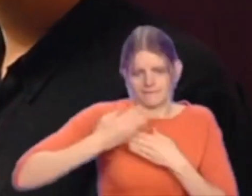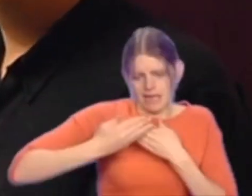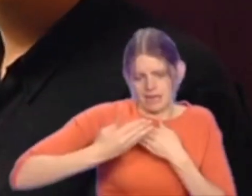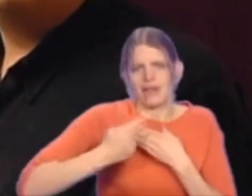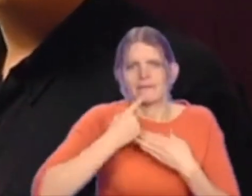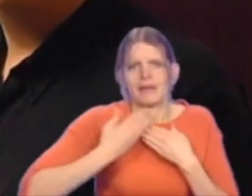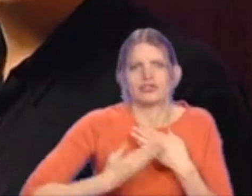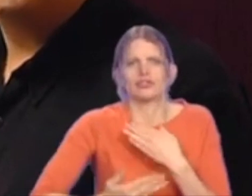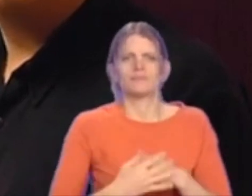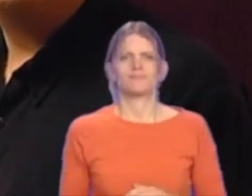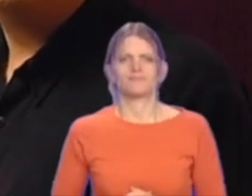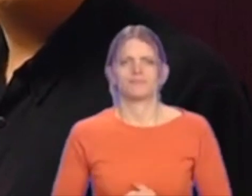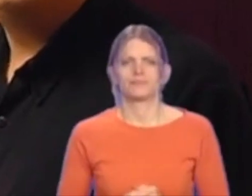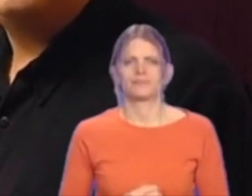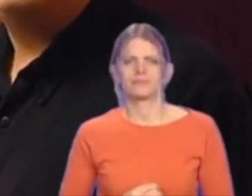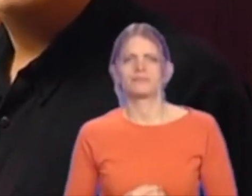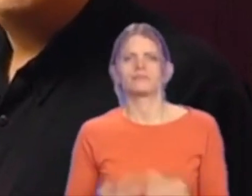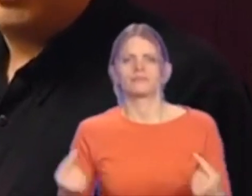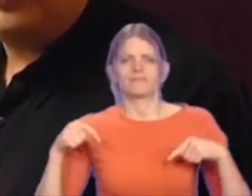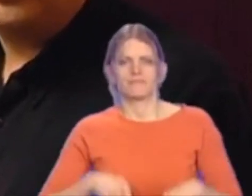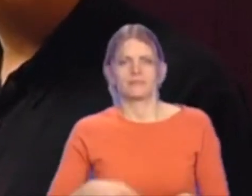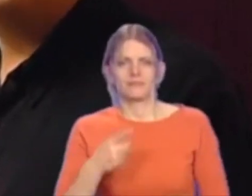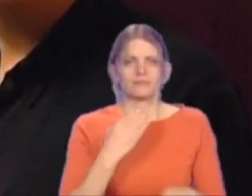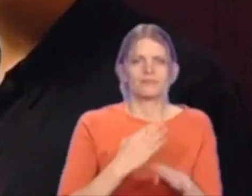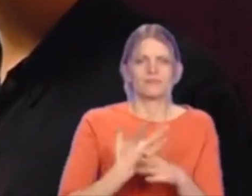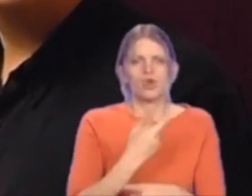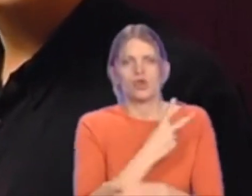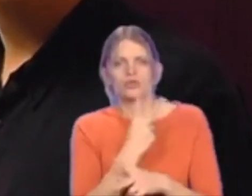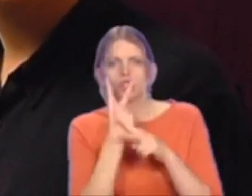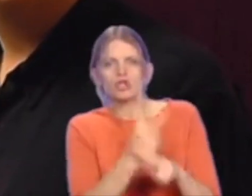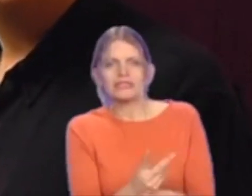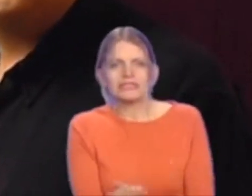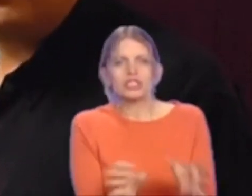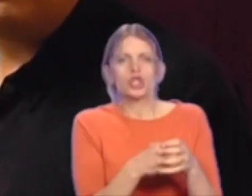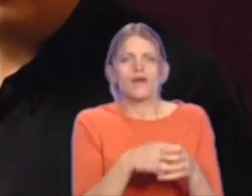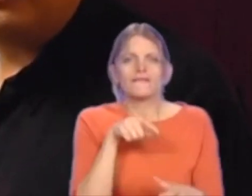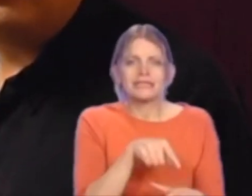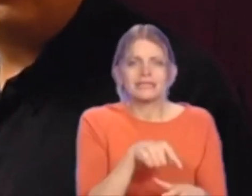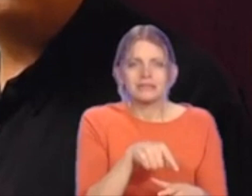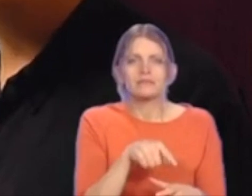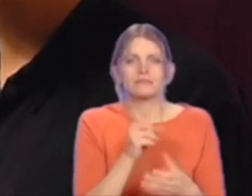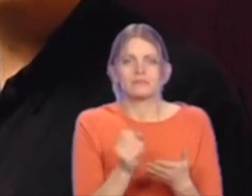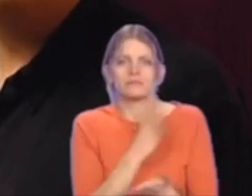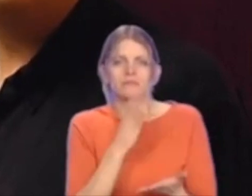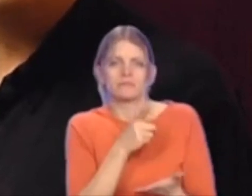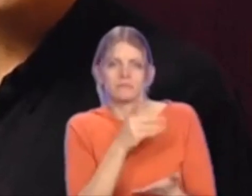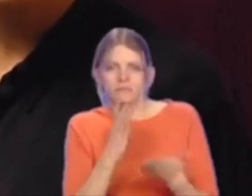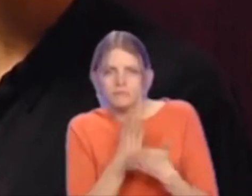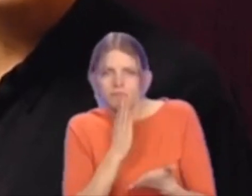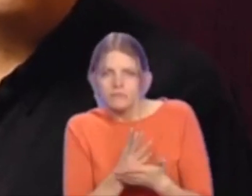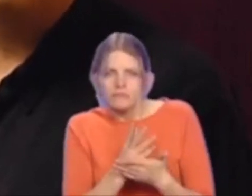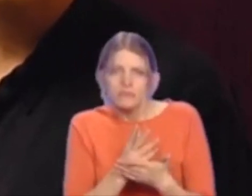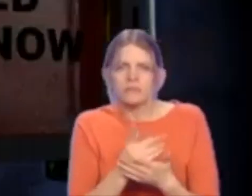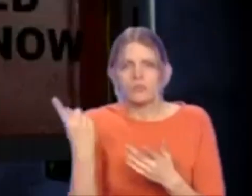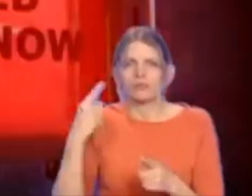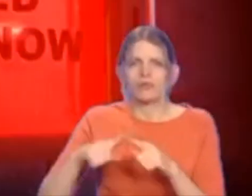security services want, they'll stop at nothing to get it, including burgling your flat. Here are some of the methods that you can use to find out if